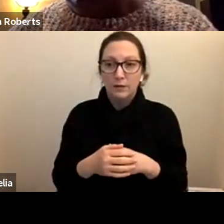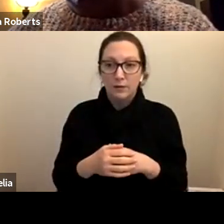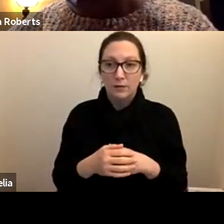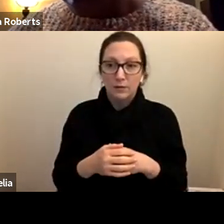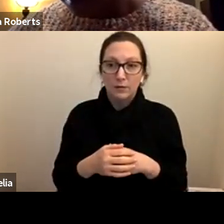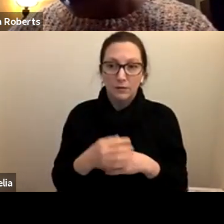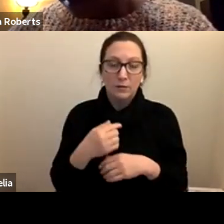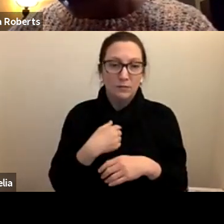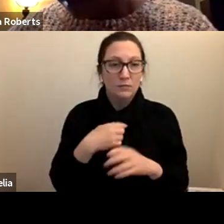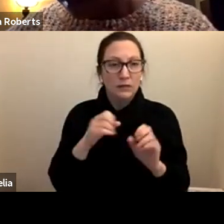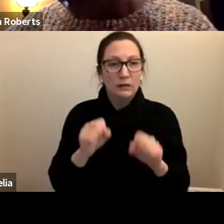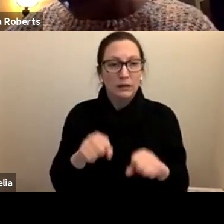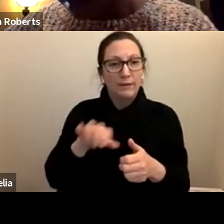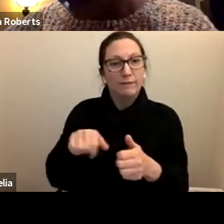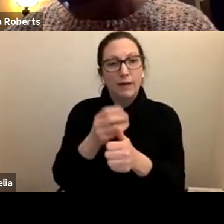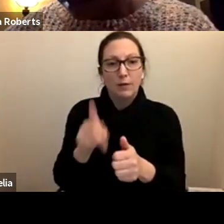certain timeline,